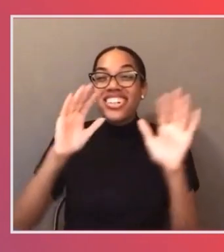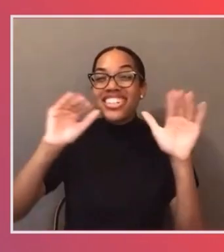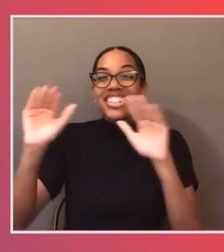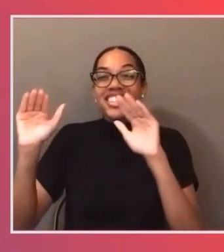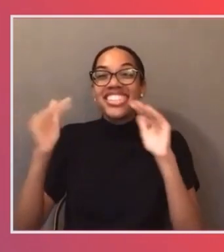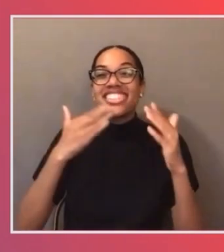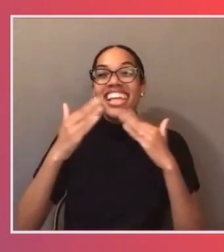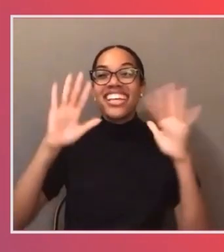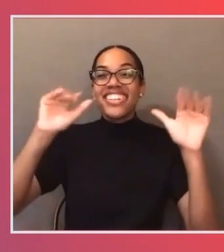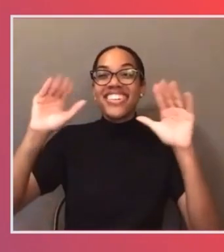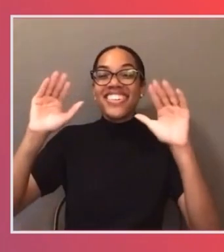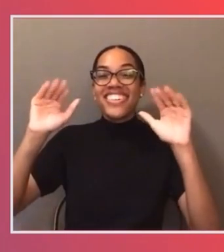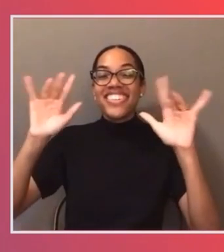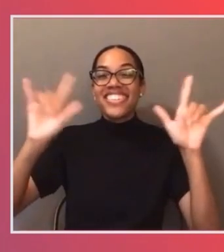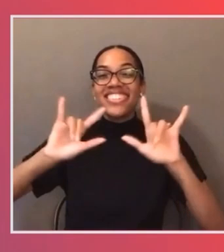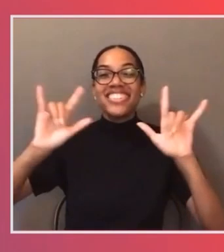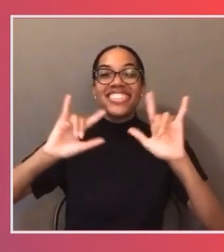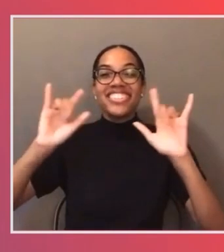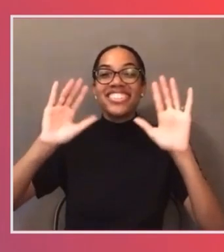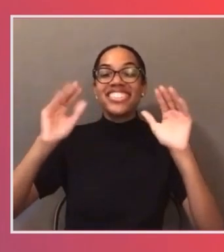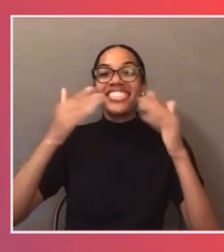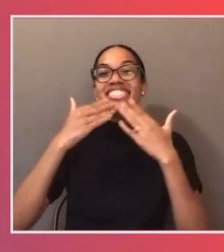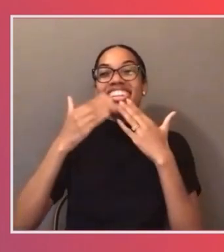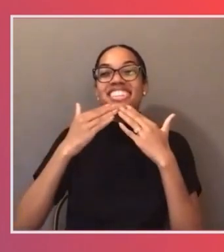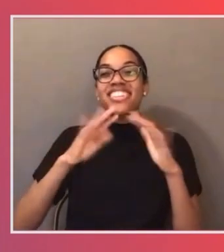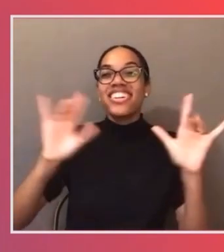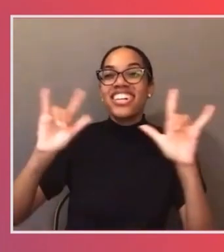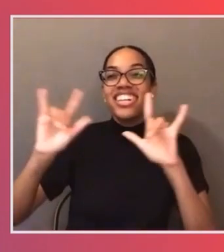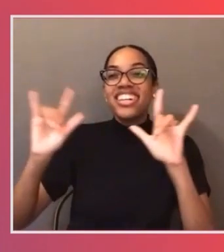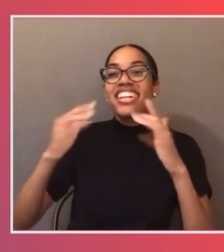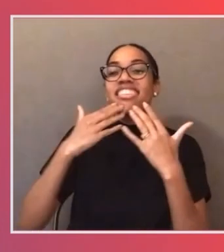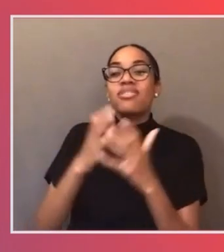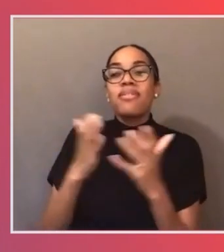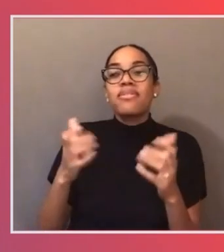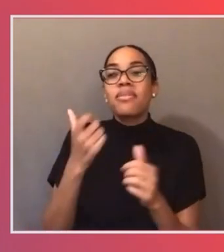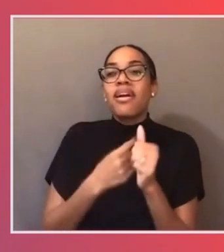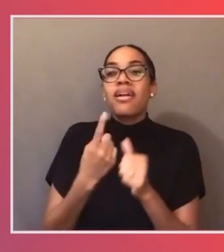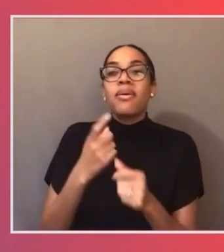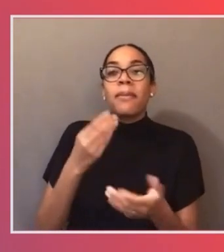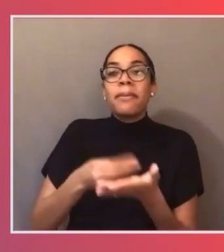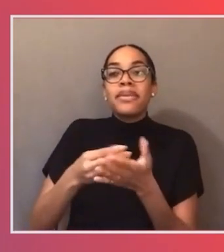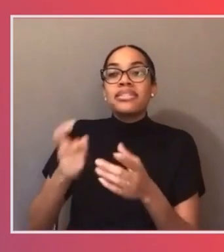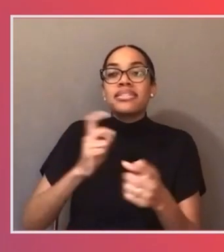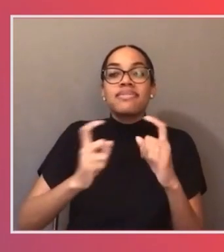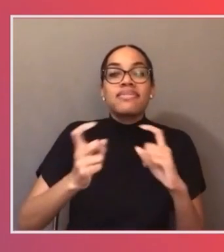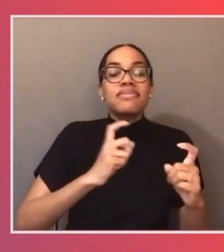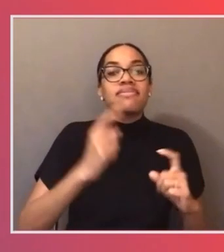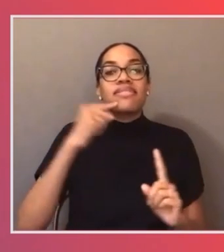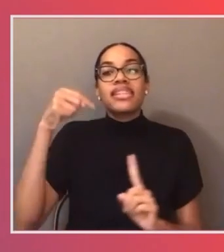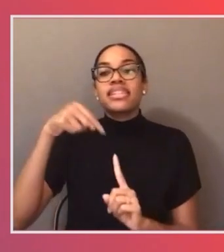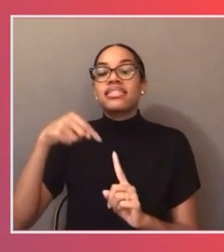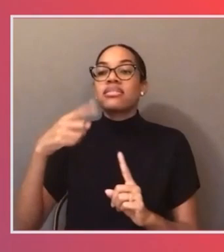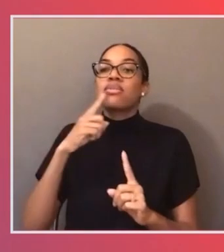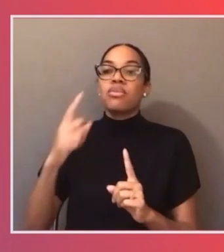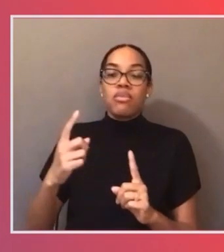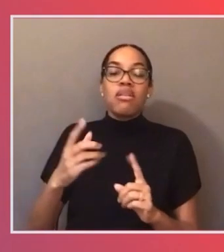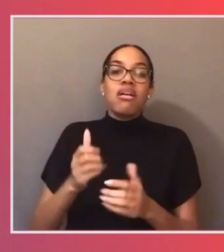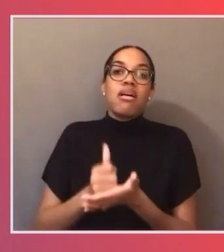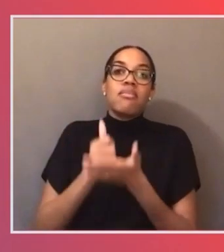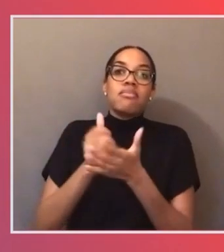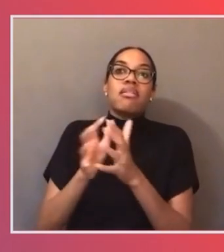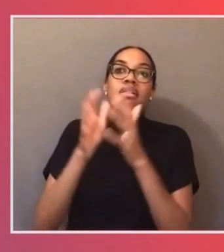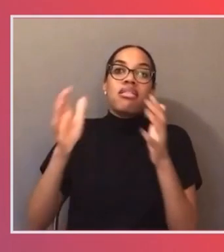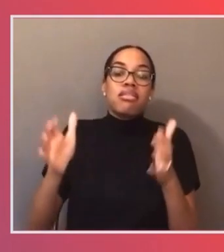Love to everybody who joined us and contributed. It's going to make a huge difference in the future of our country. So thank you all for being here